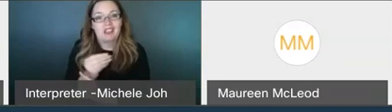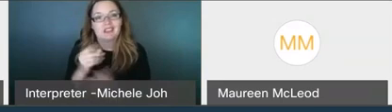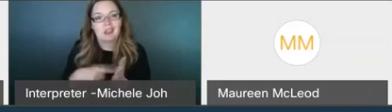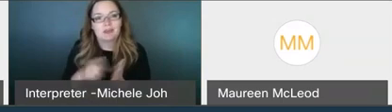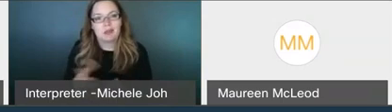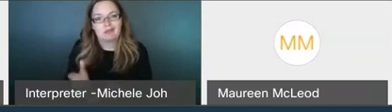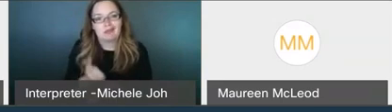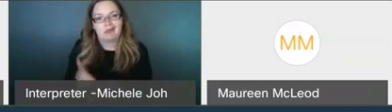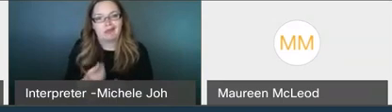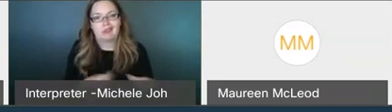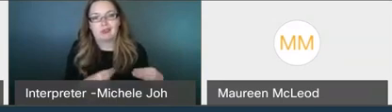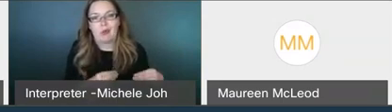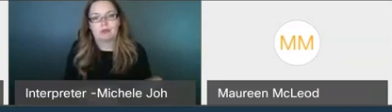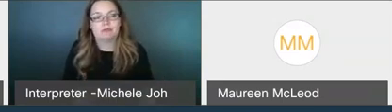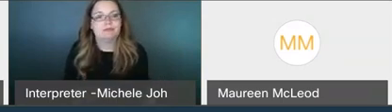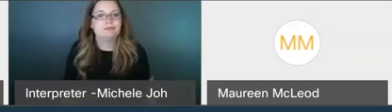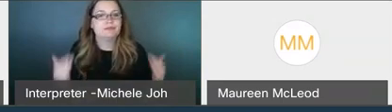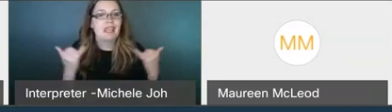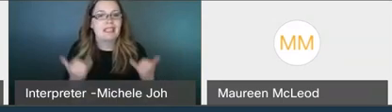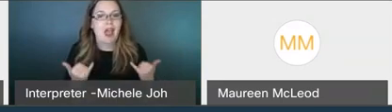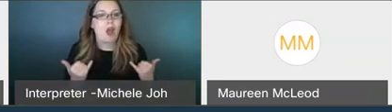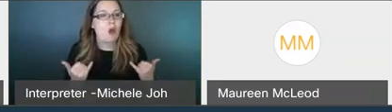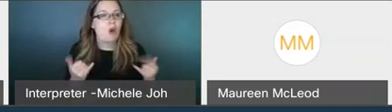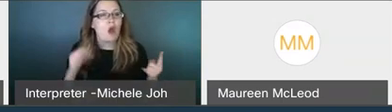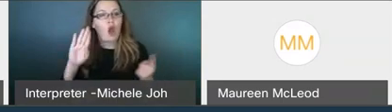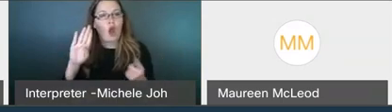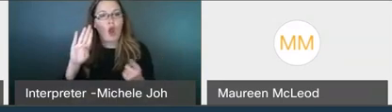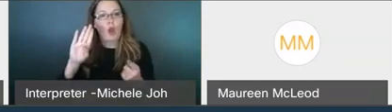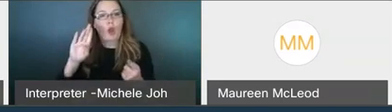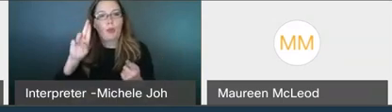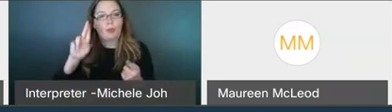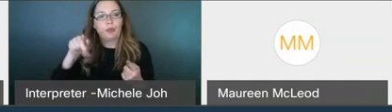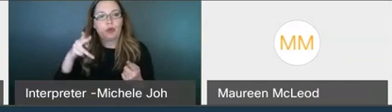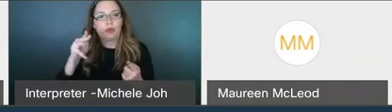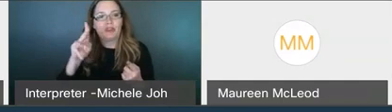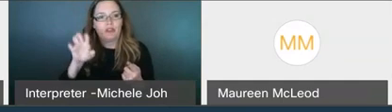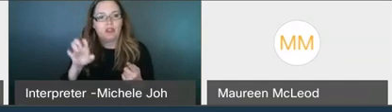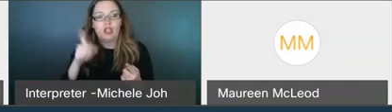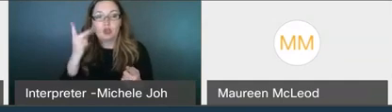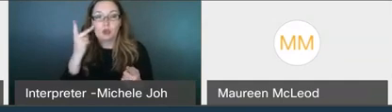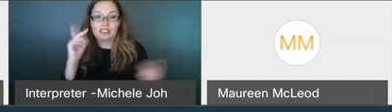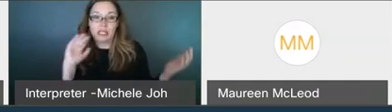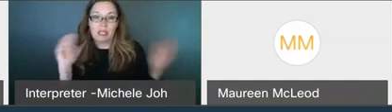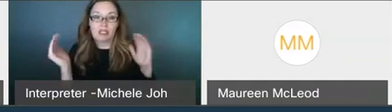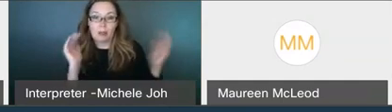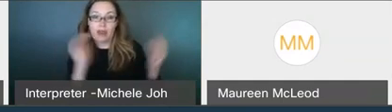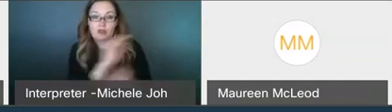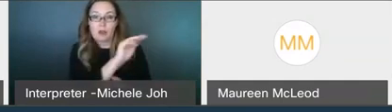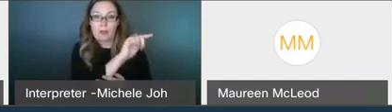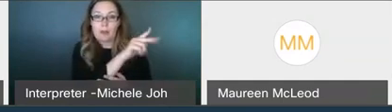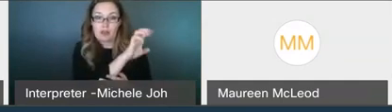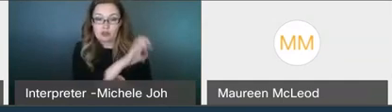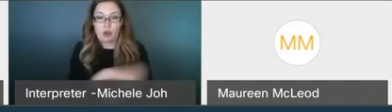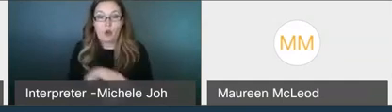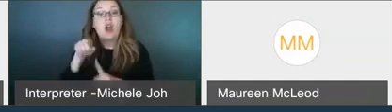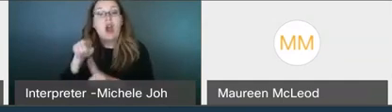Let me talk about buprenorphine. The difference between buprenorphine and methadone, at least procedurally, is that a doctor can prescribe